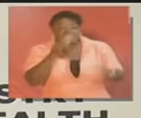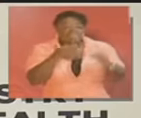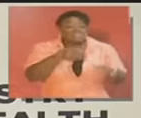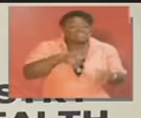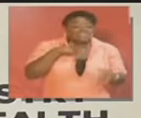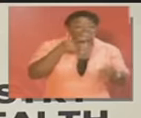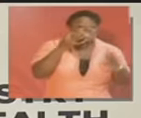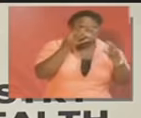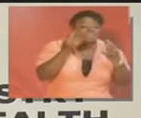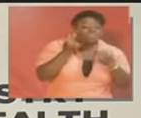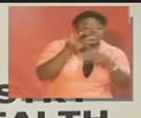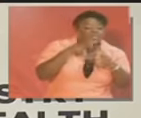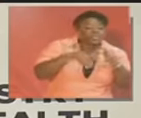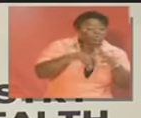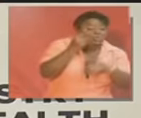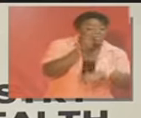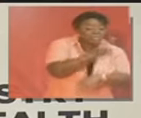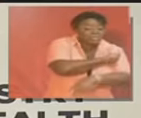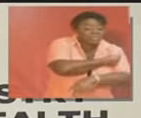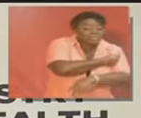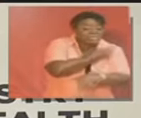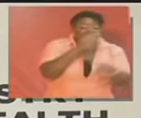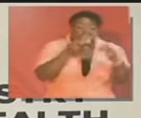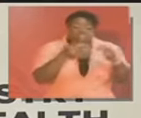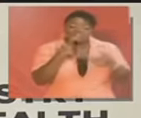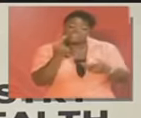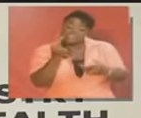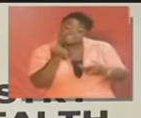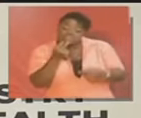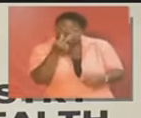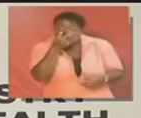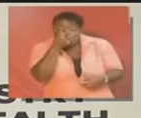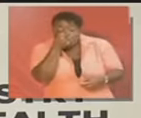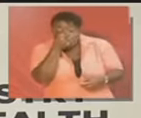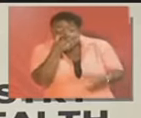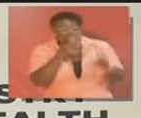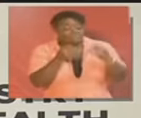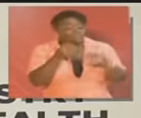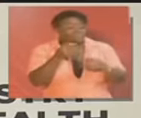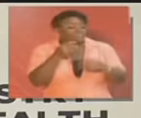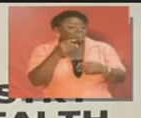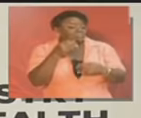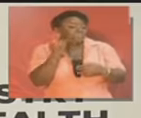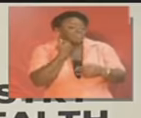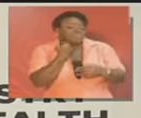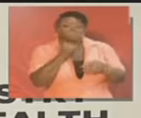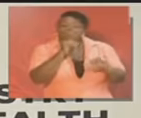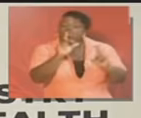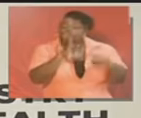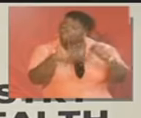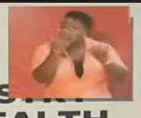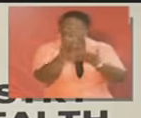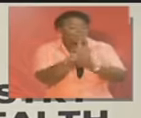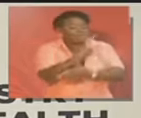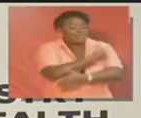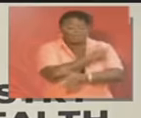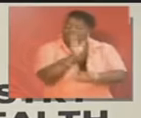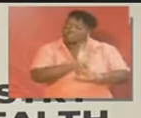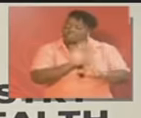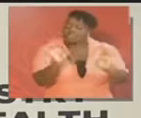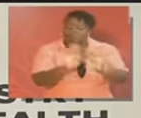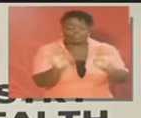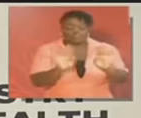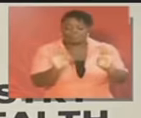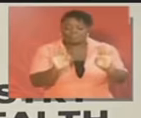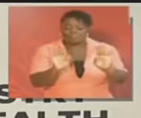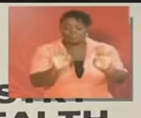to be vaccinated. But if you're asymptomatic and infected and vaccinated, while we don't foresee a major issue, it's still left